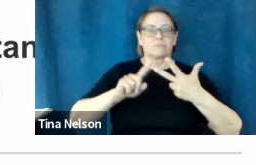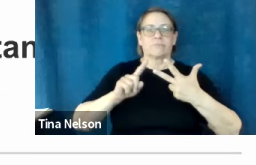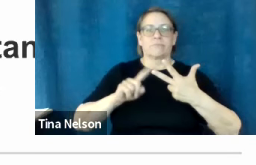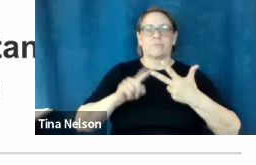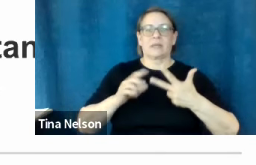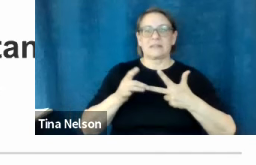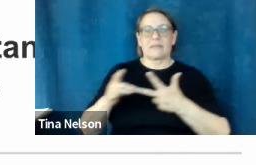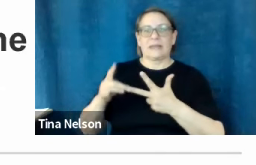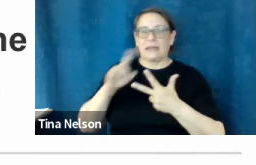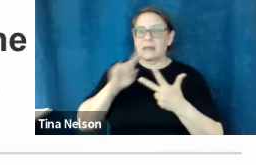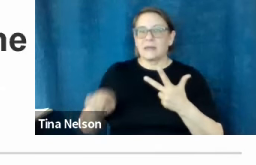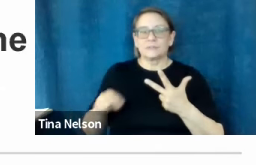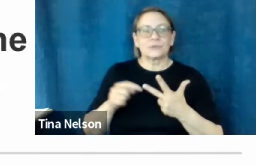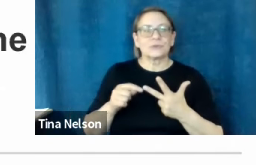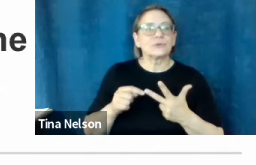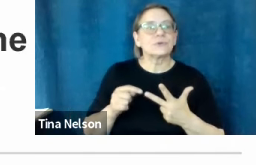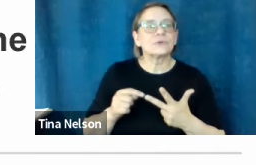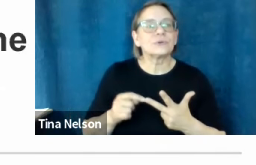answer here.